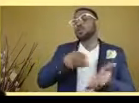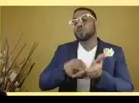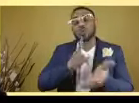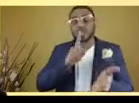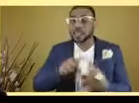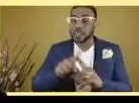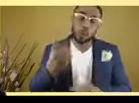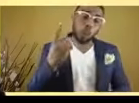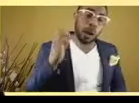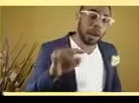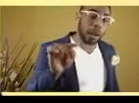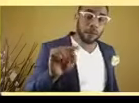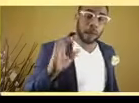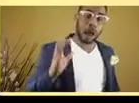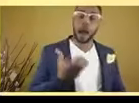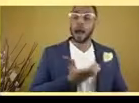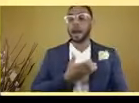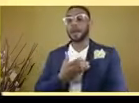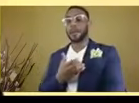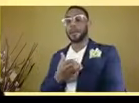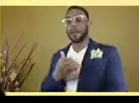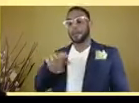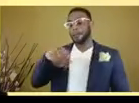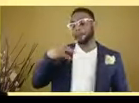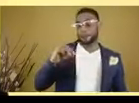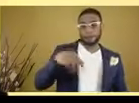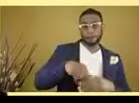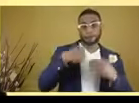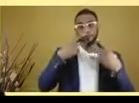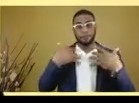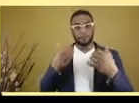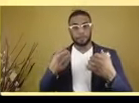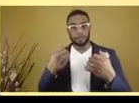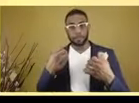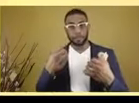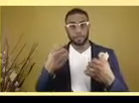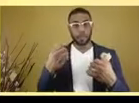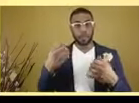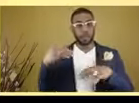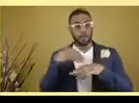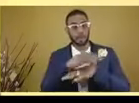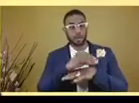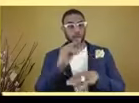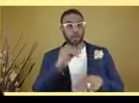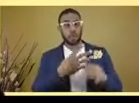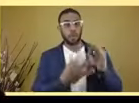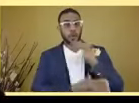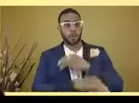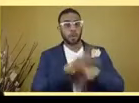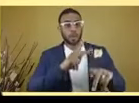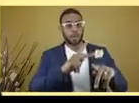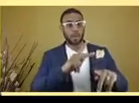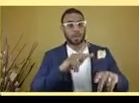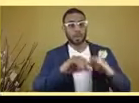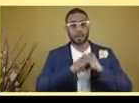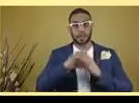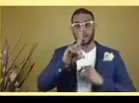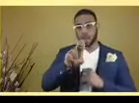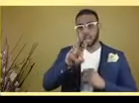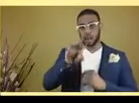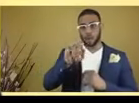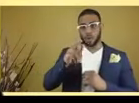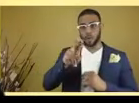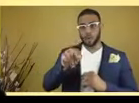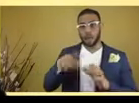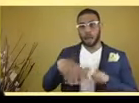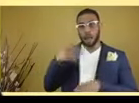the our PhDs in public health, the advisor of the Poor People's Campaign, has said, Dr. Watson out of Harvard, she said, the